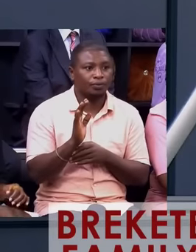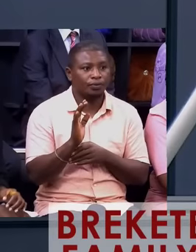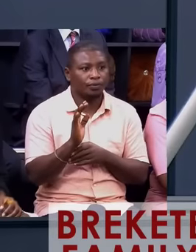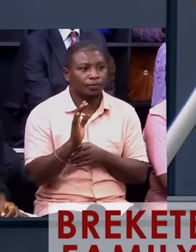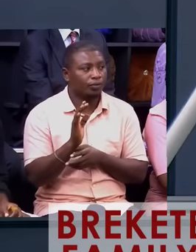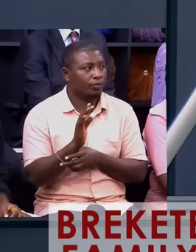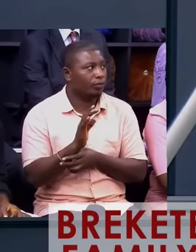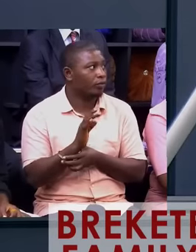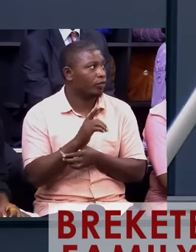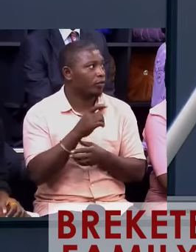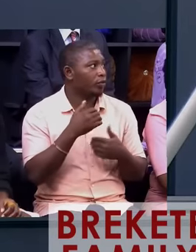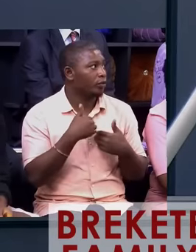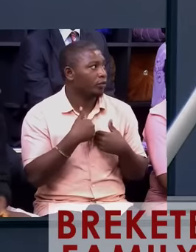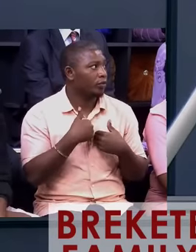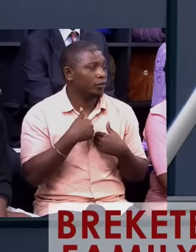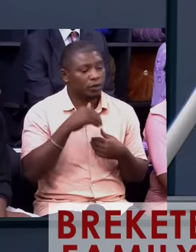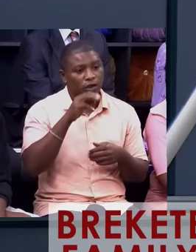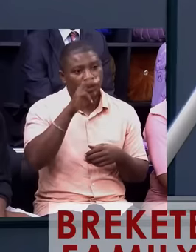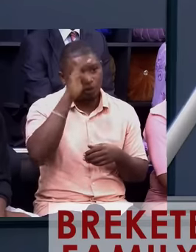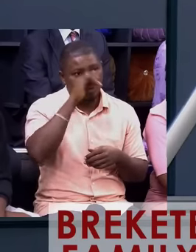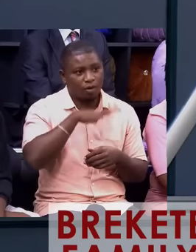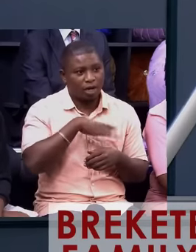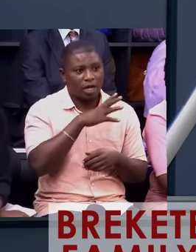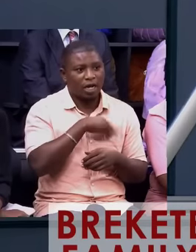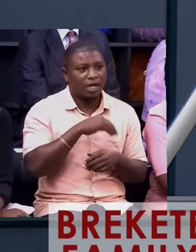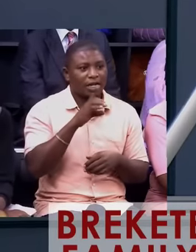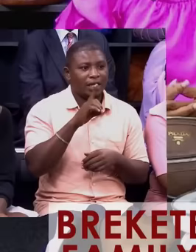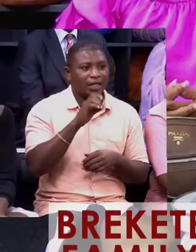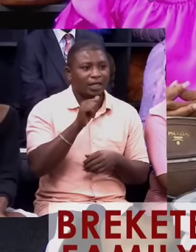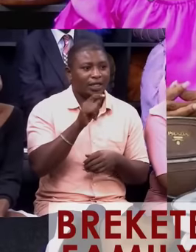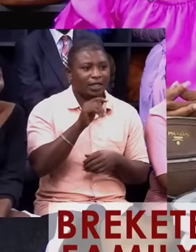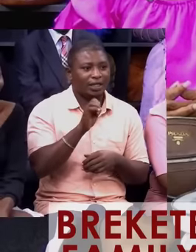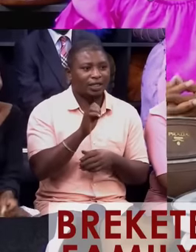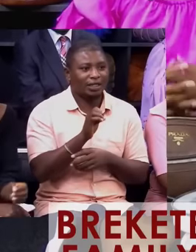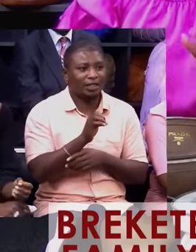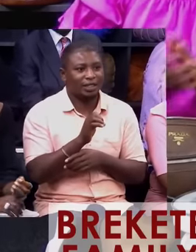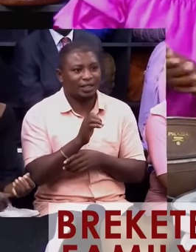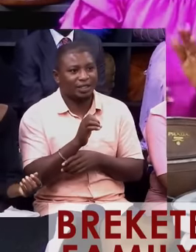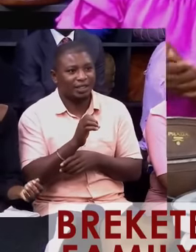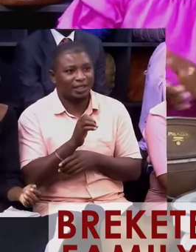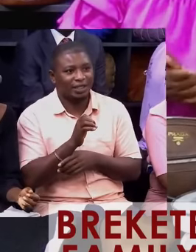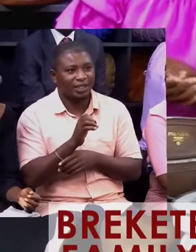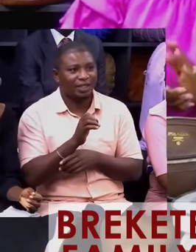secretary you have the man and the date today